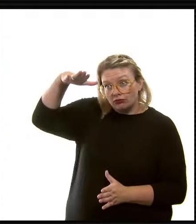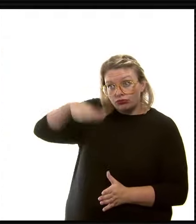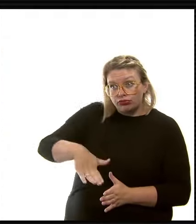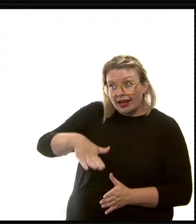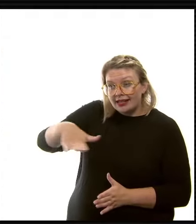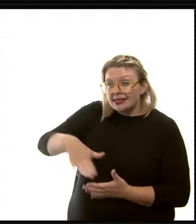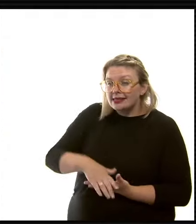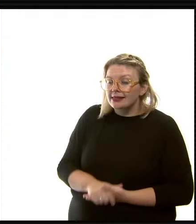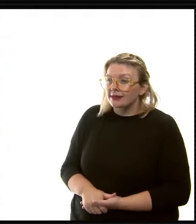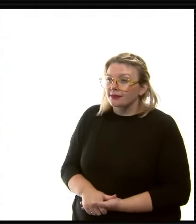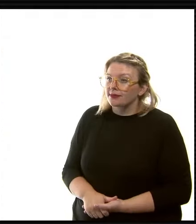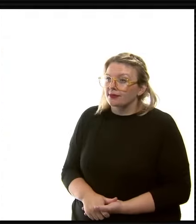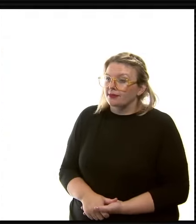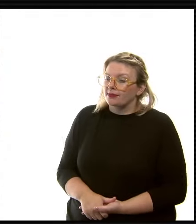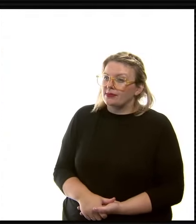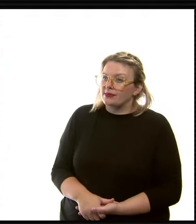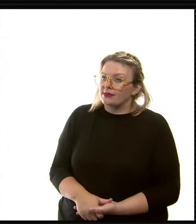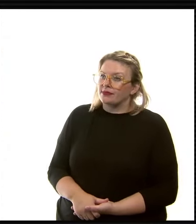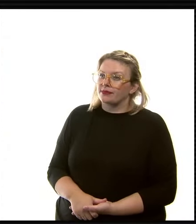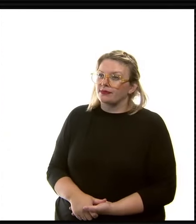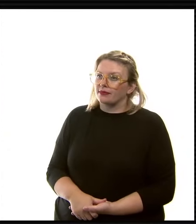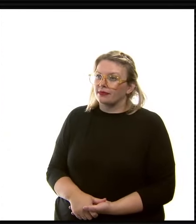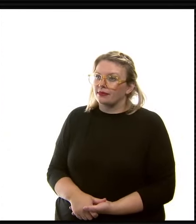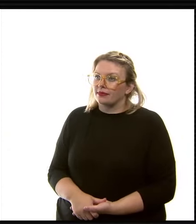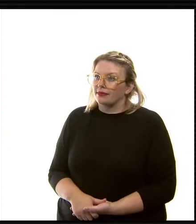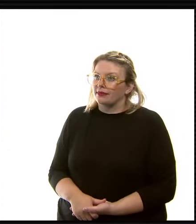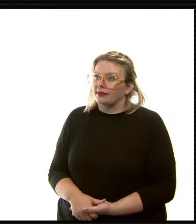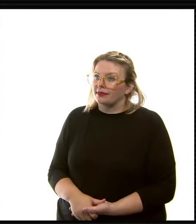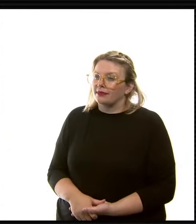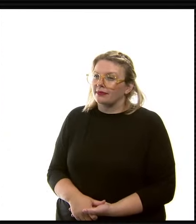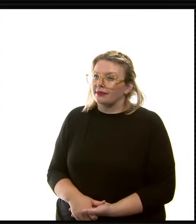and we'll find out what you're building in 90 seconds. Okay.